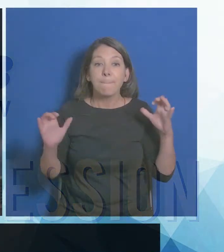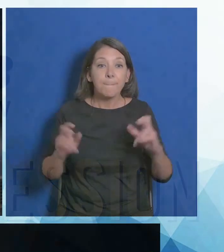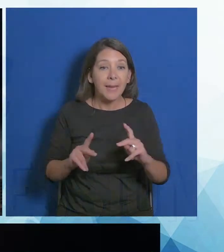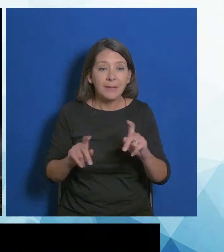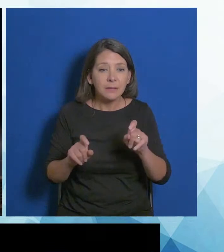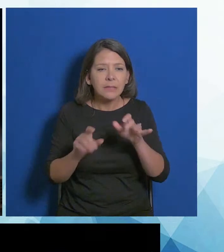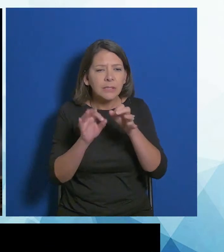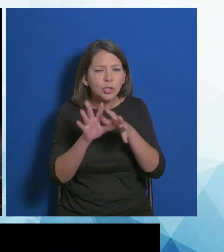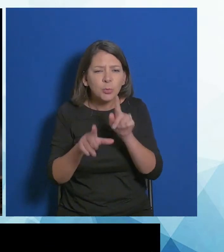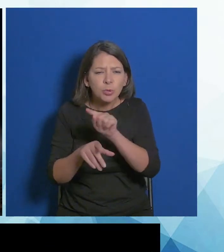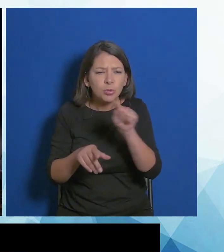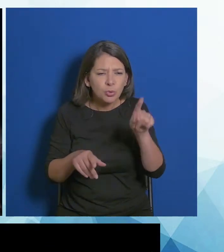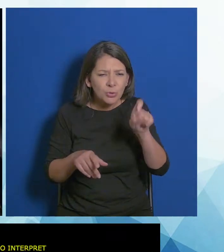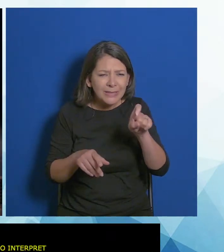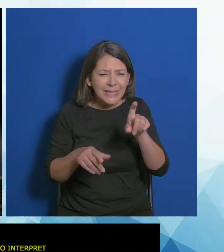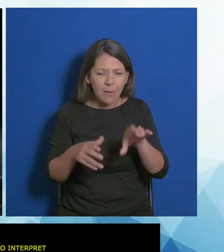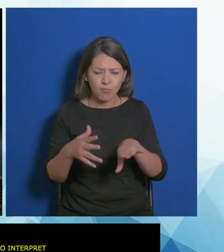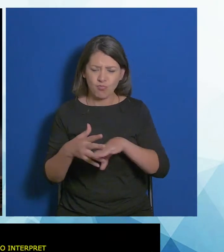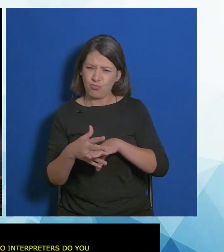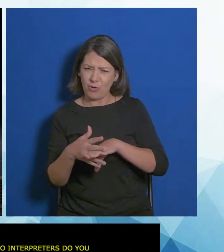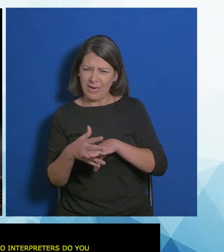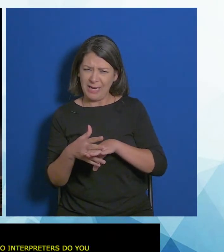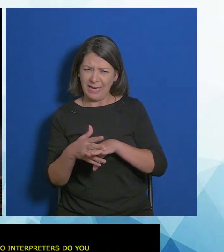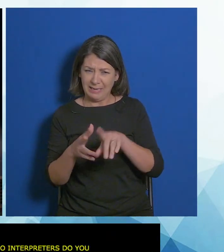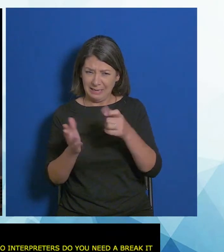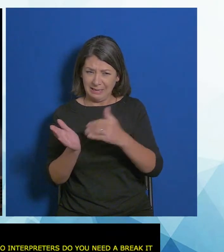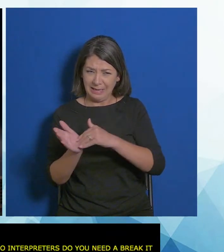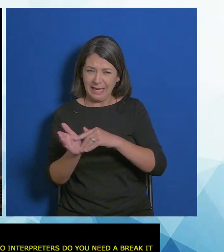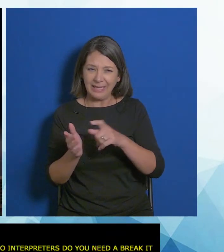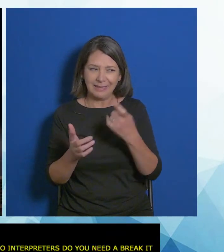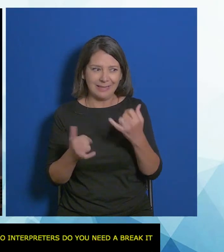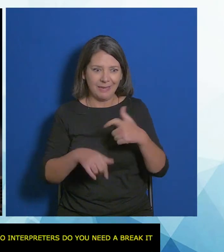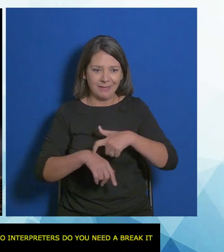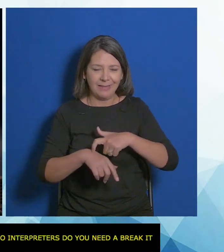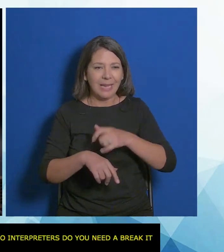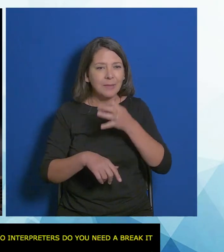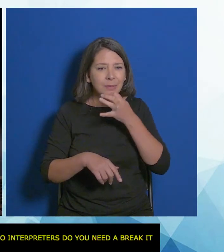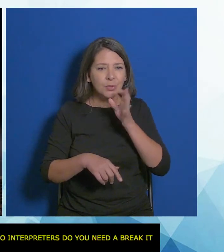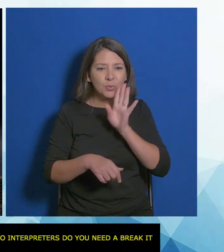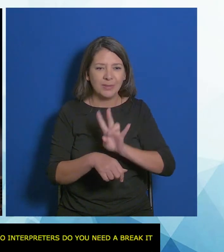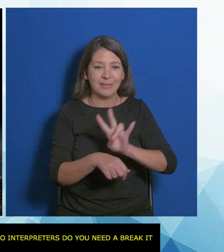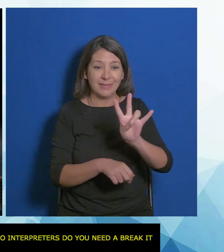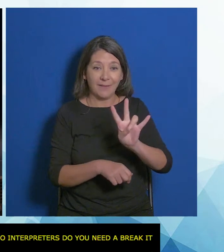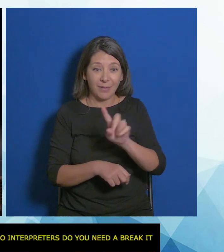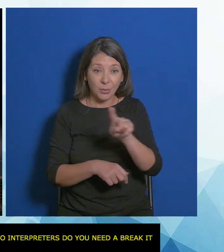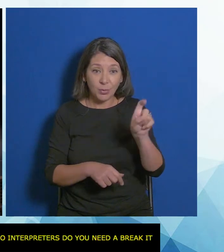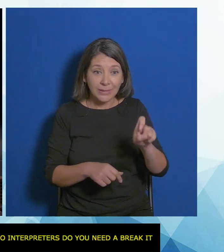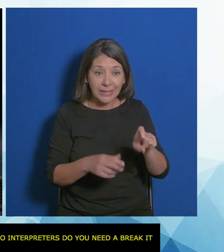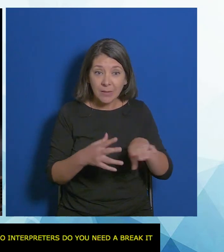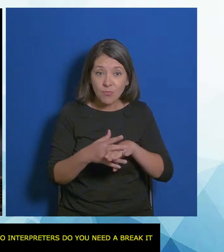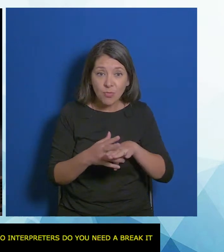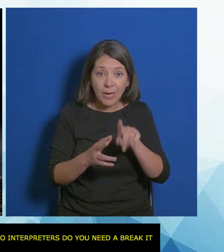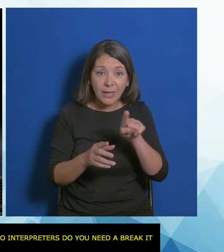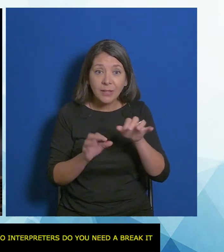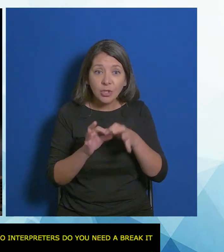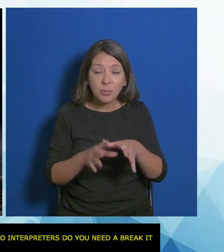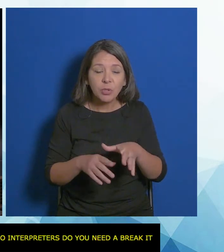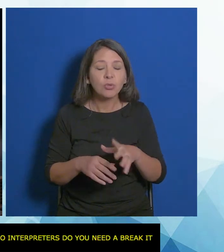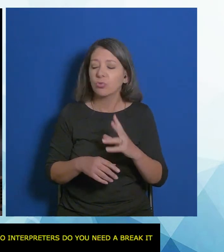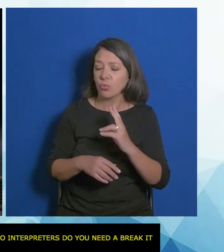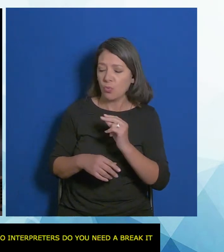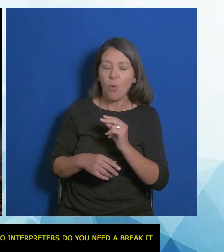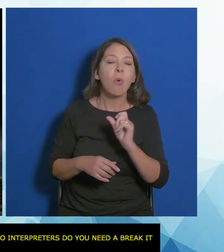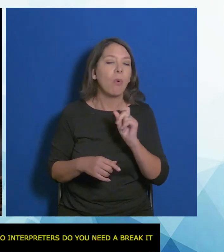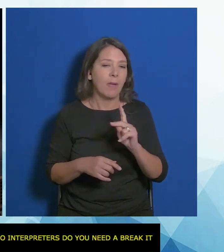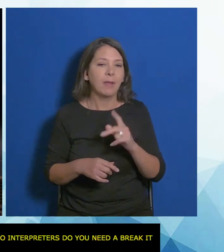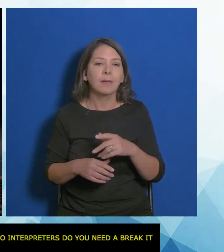Interpreters, do you need a break? It's coming up on 7. Do you guys? Okay, no? Thank you, President Nigro,